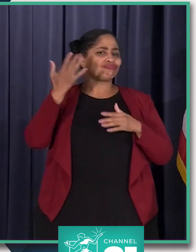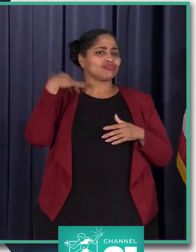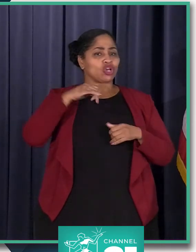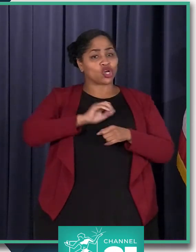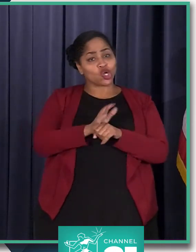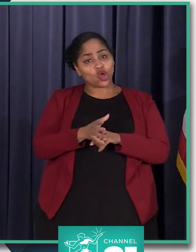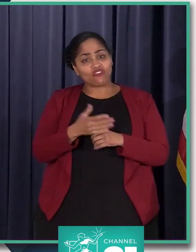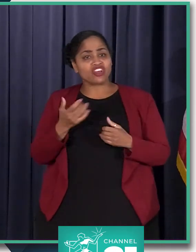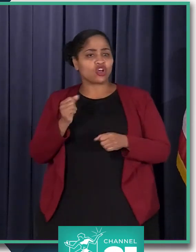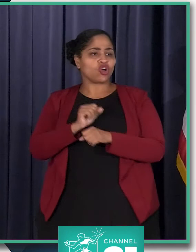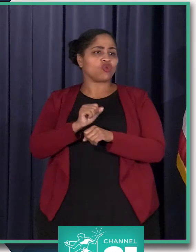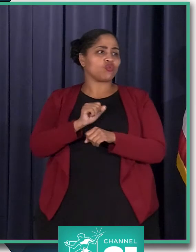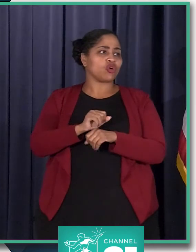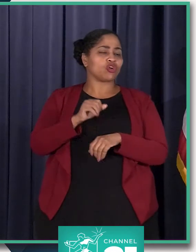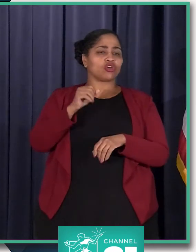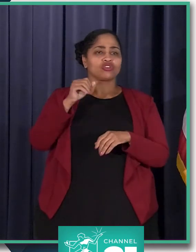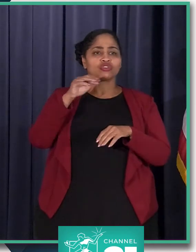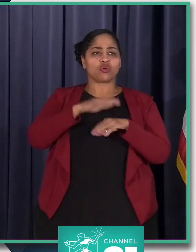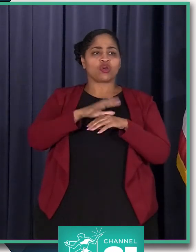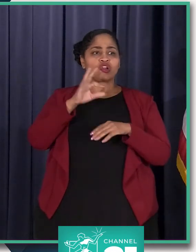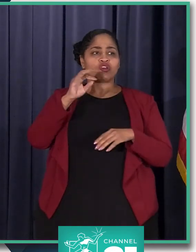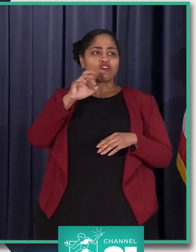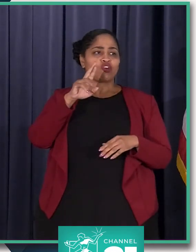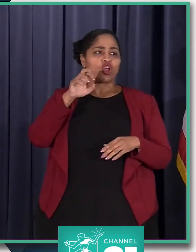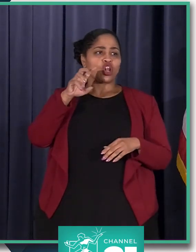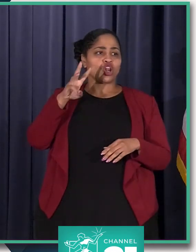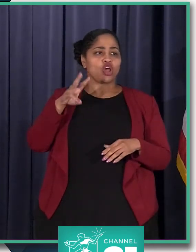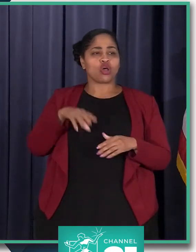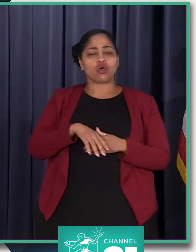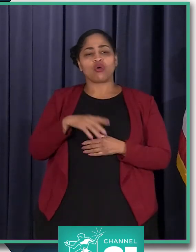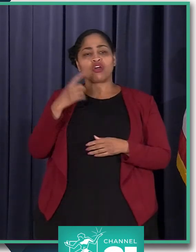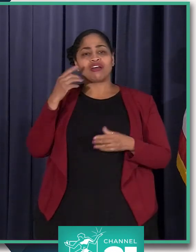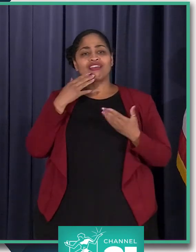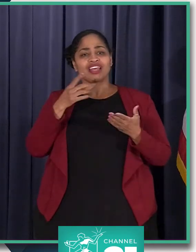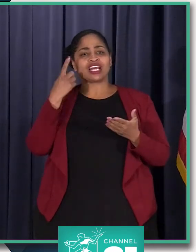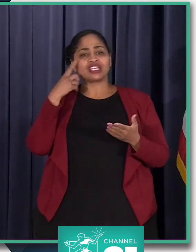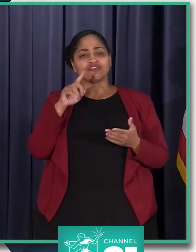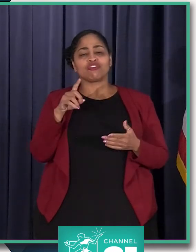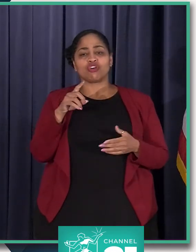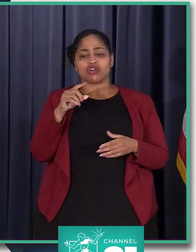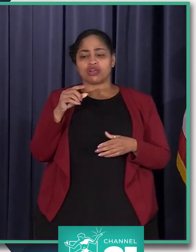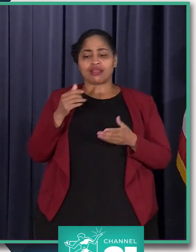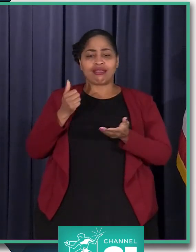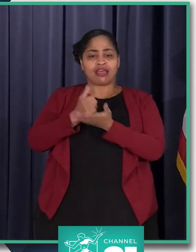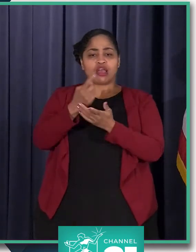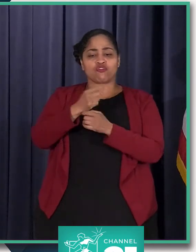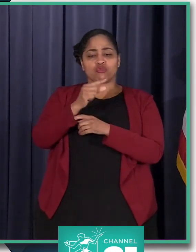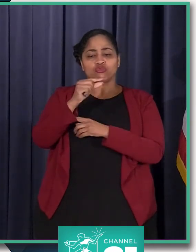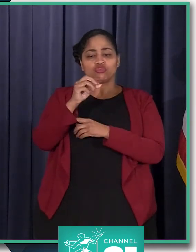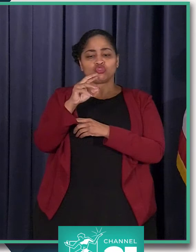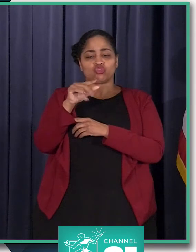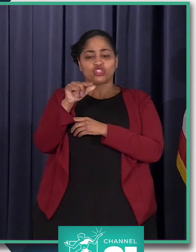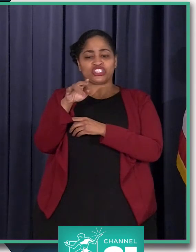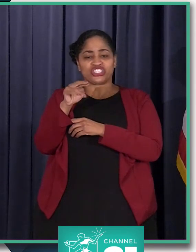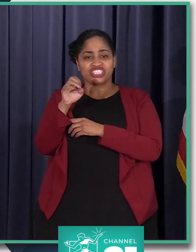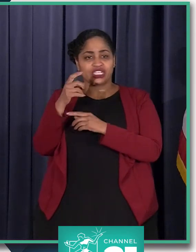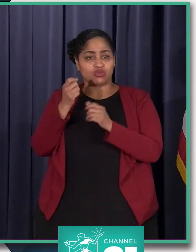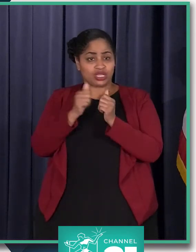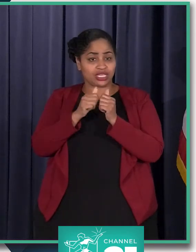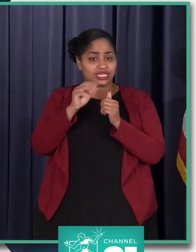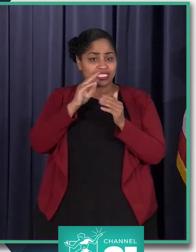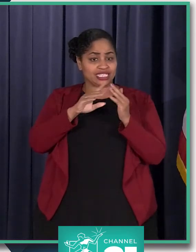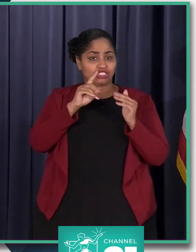COVID or the workers being on furlough, but thanks to the assistance of Georgine at the city, I learned that it was because